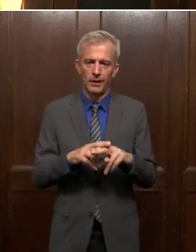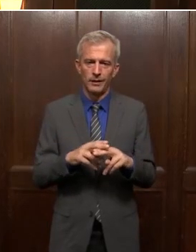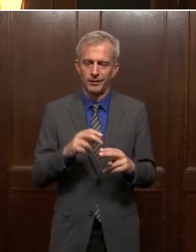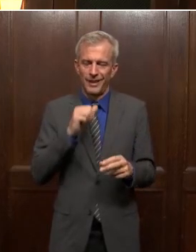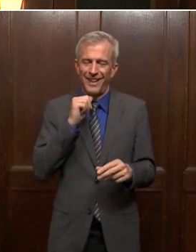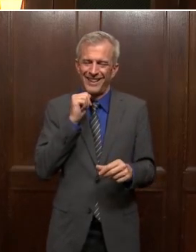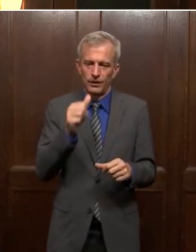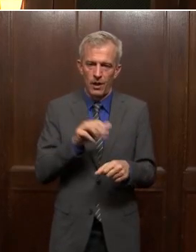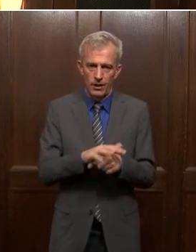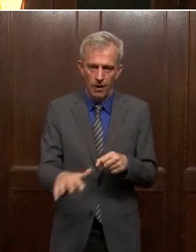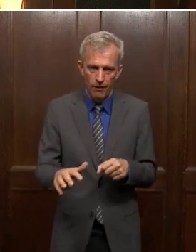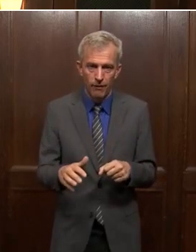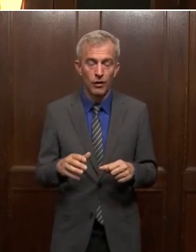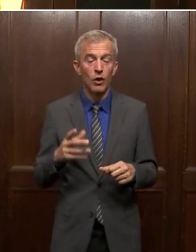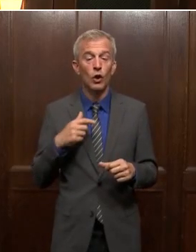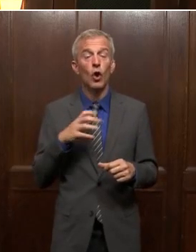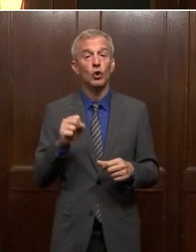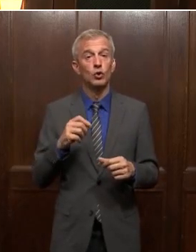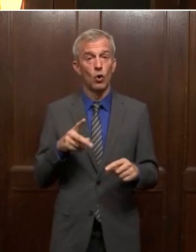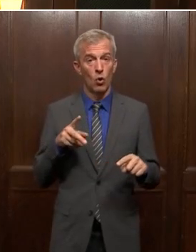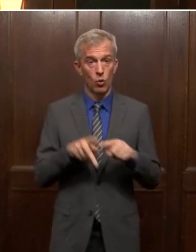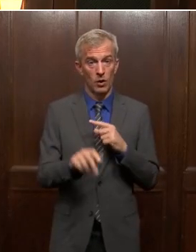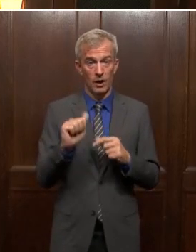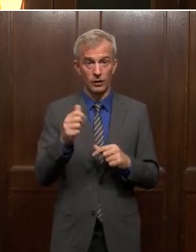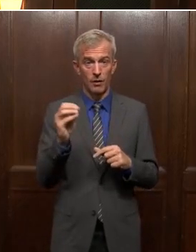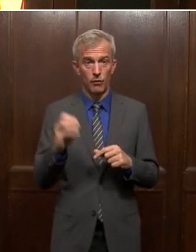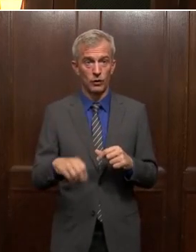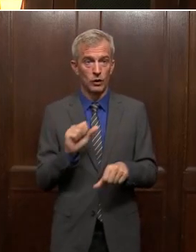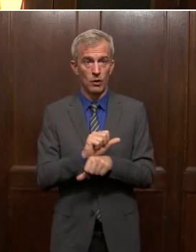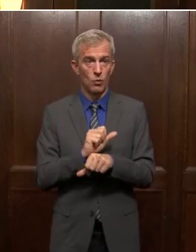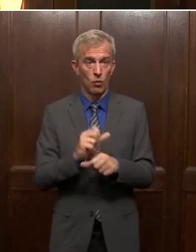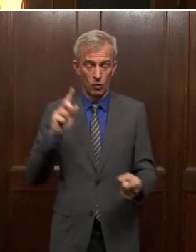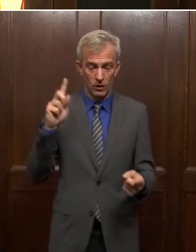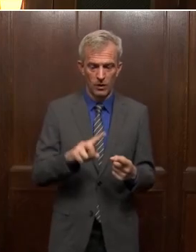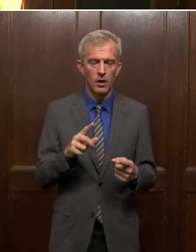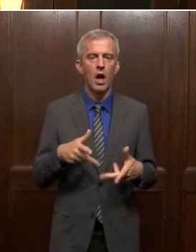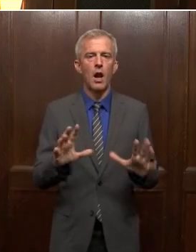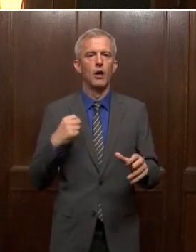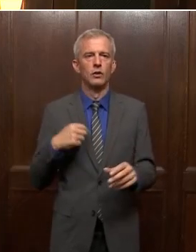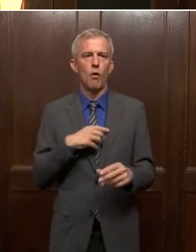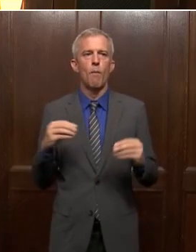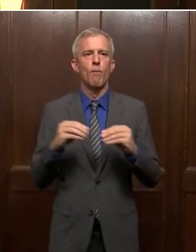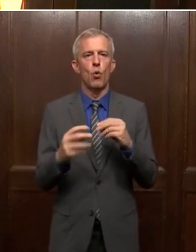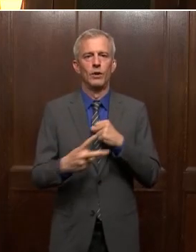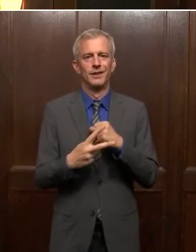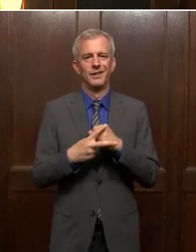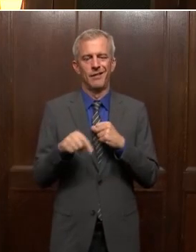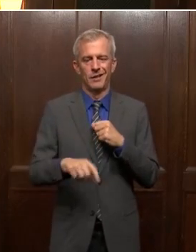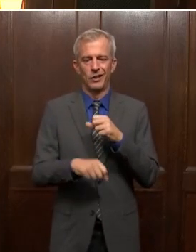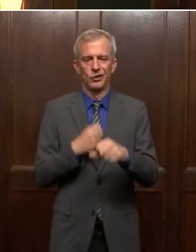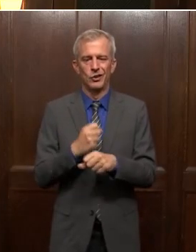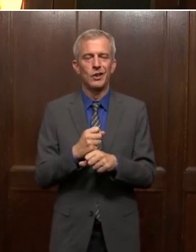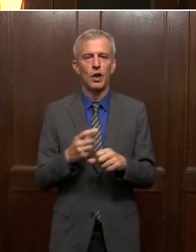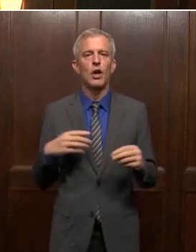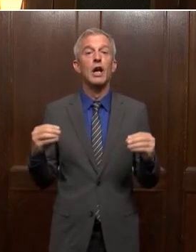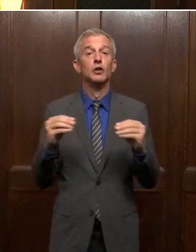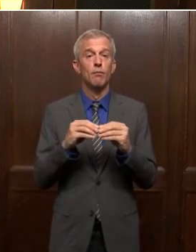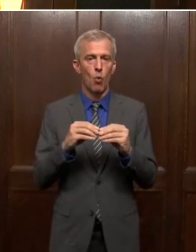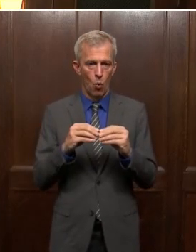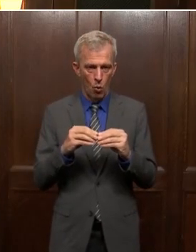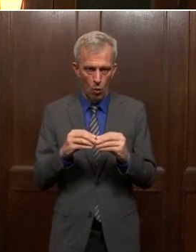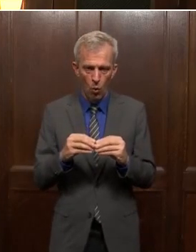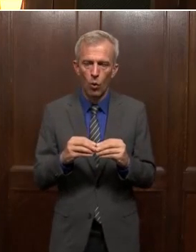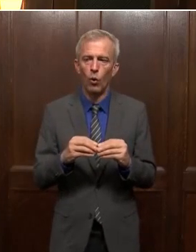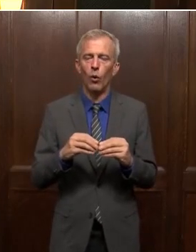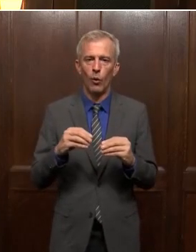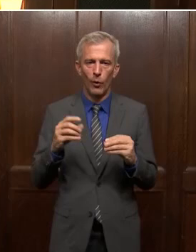doing the furloughs is something that allows us to actually have even more savings this year. And so that's why we had to go to something more extreme. I do look forward to